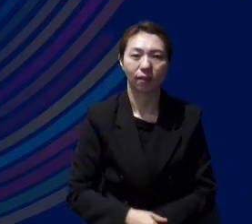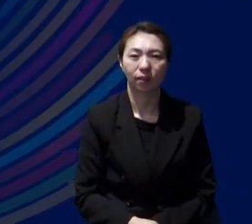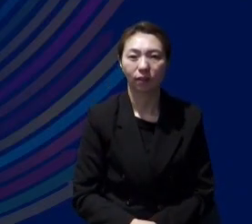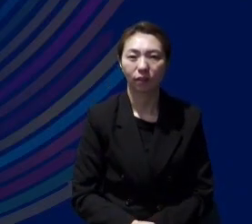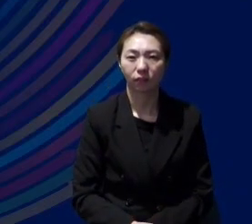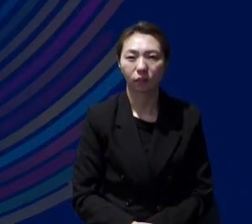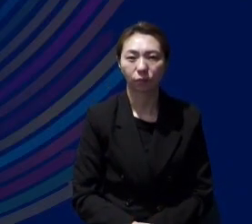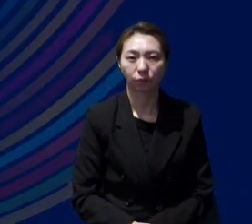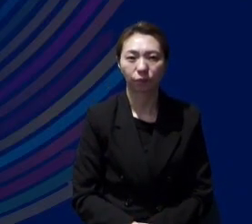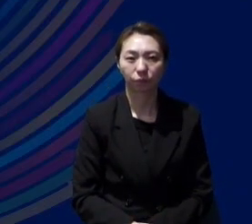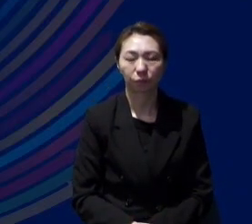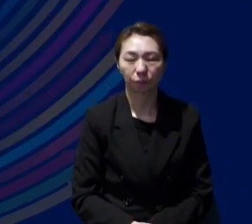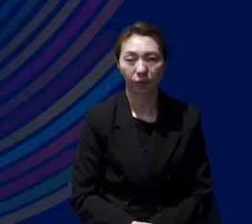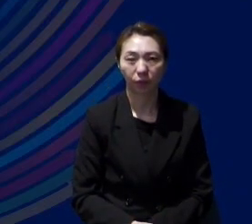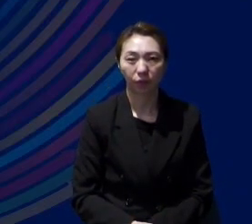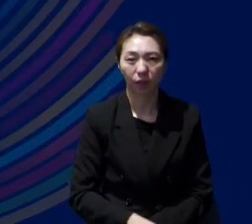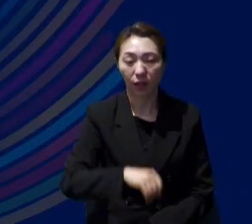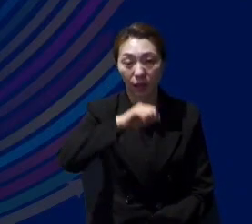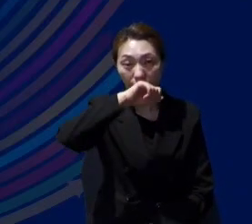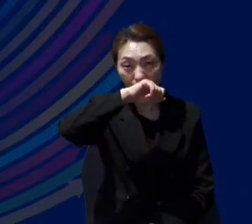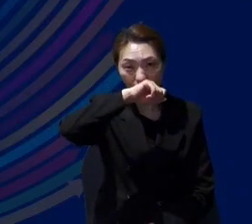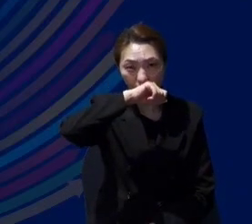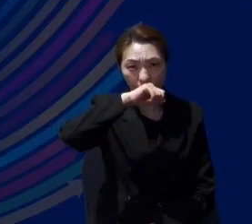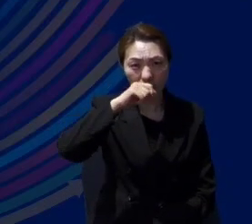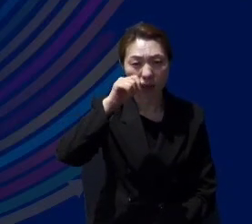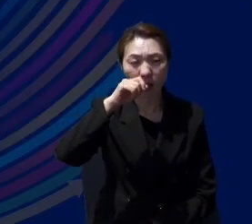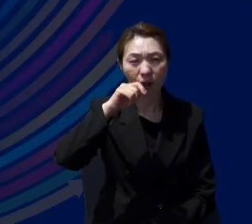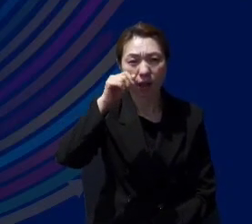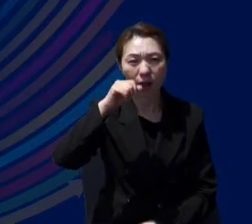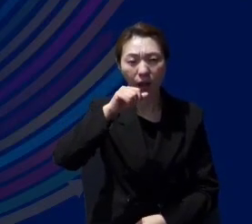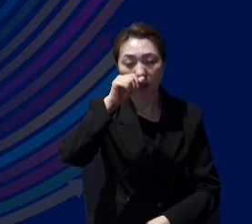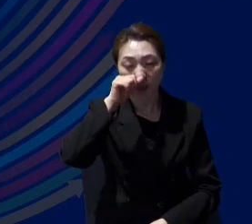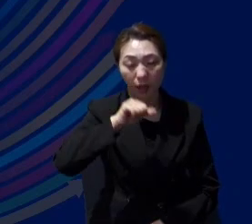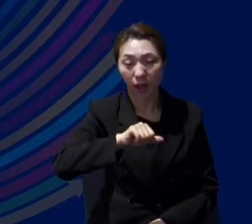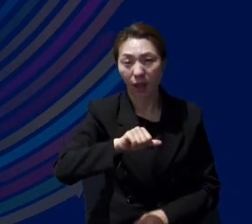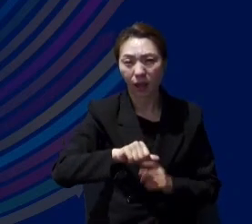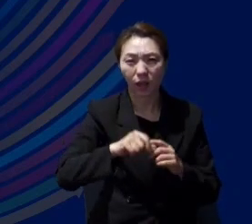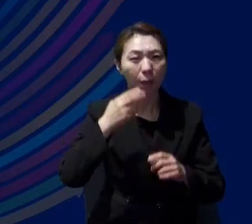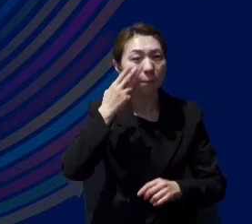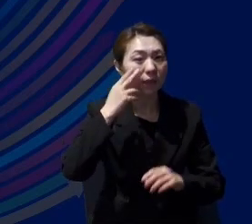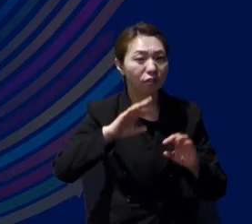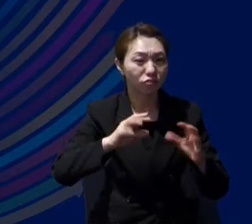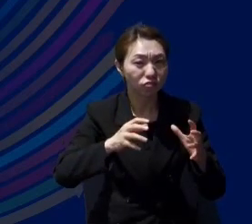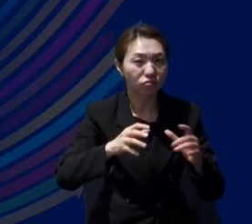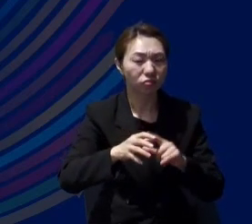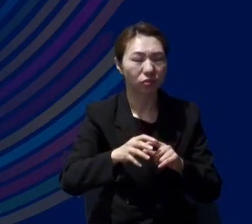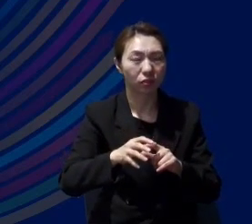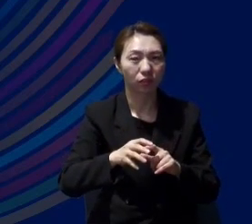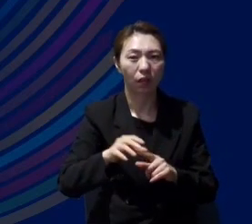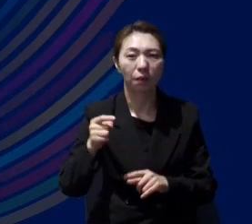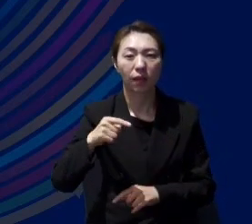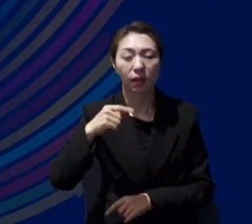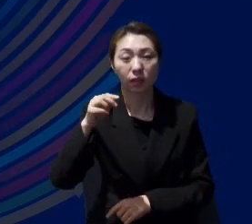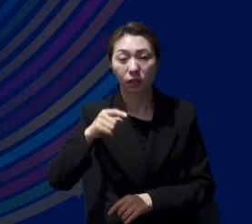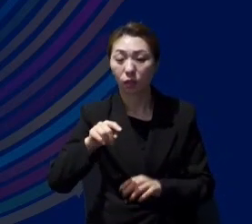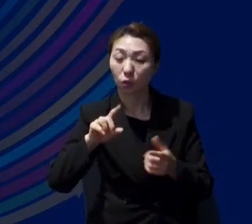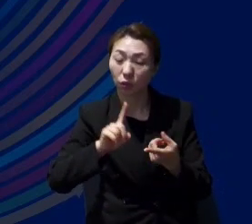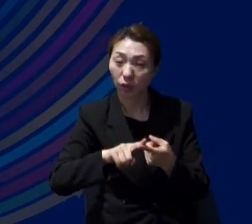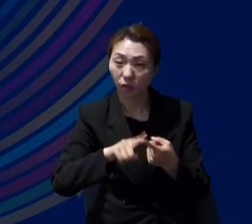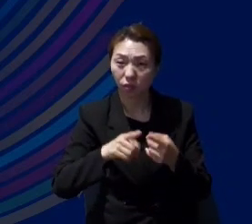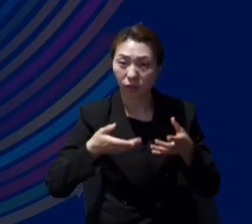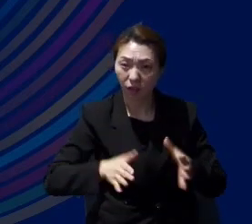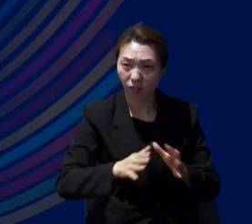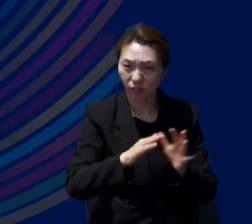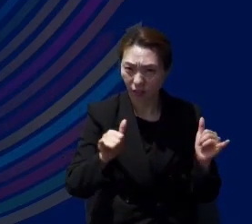more blue and green, particularly in the map for the Asian population. However, the other thing that you'll notice, on all of these